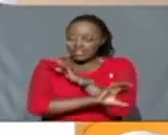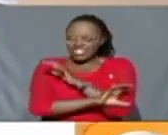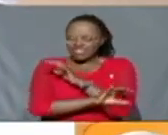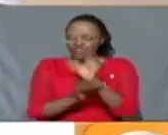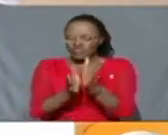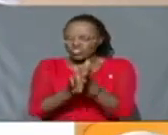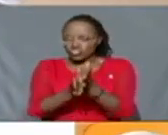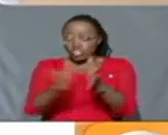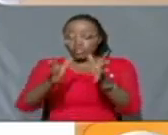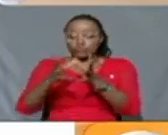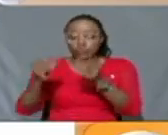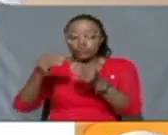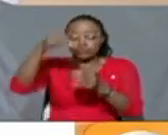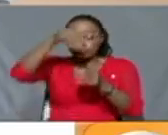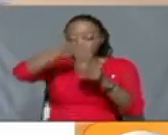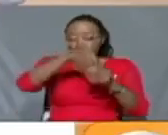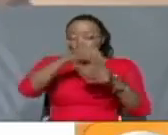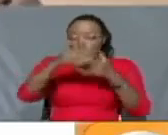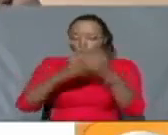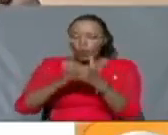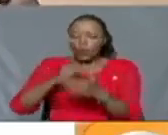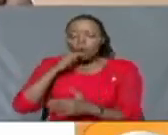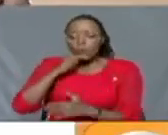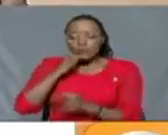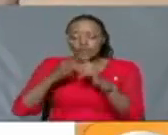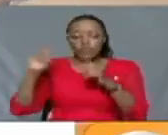will accommodate the views of every Kenyan.